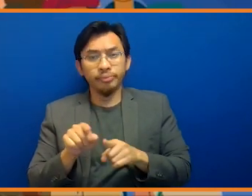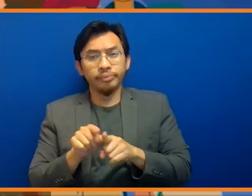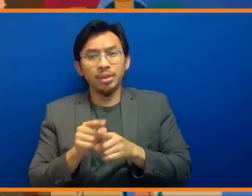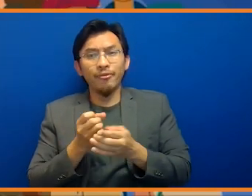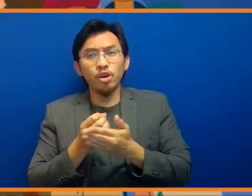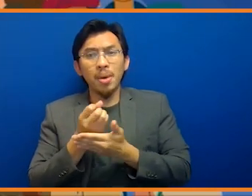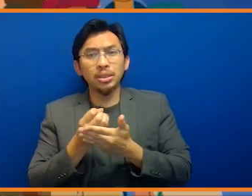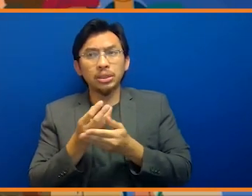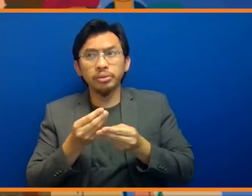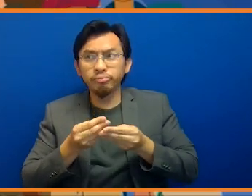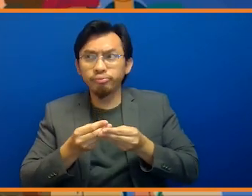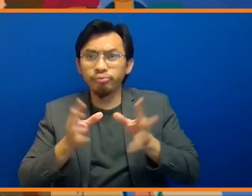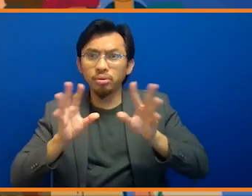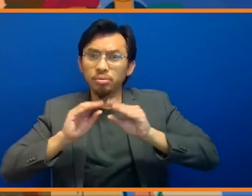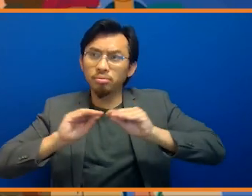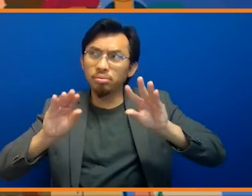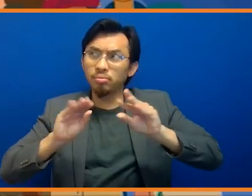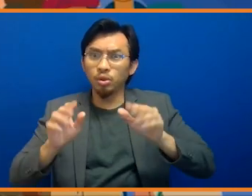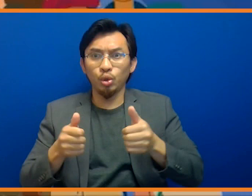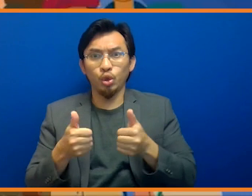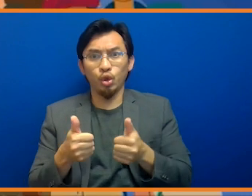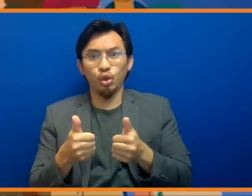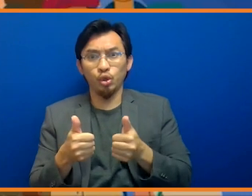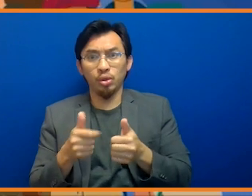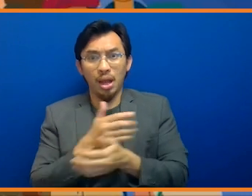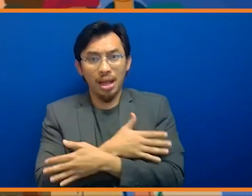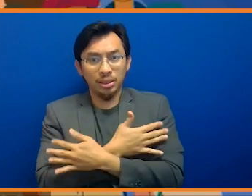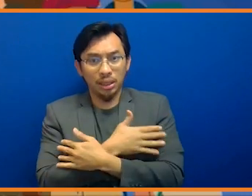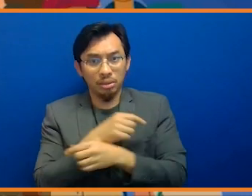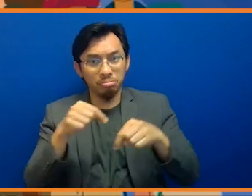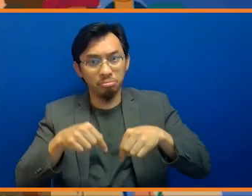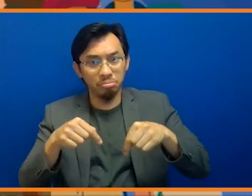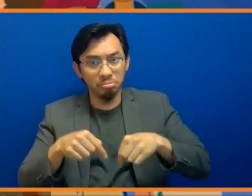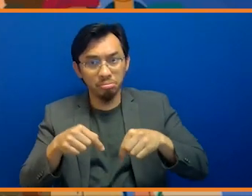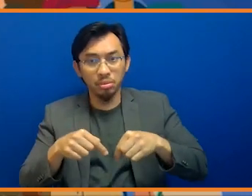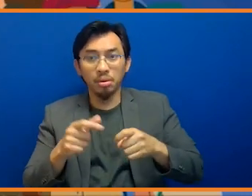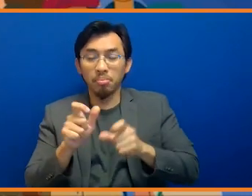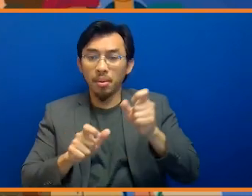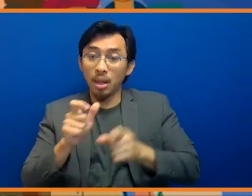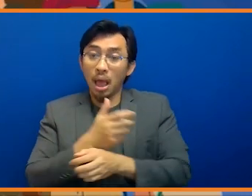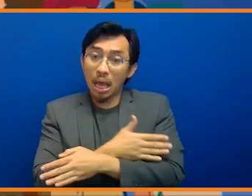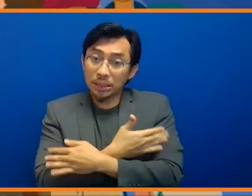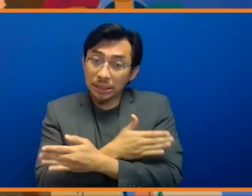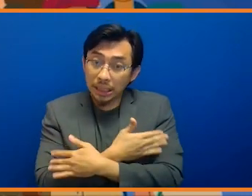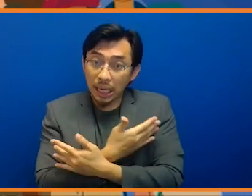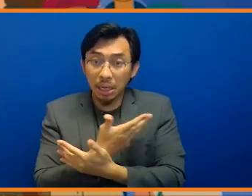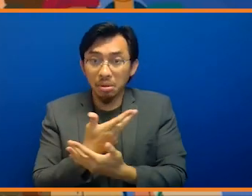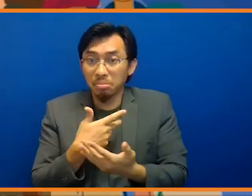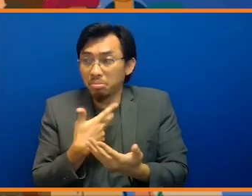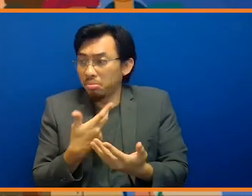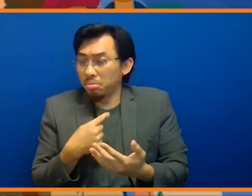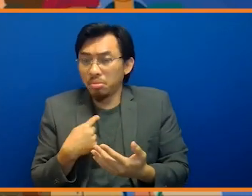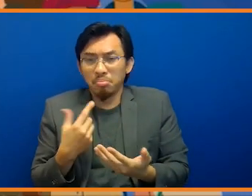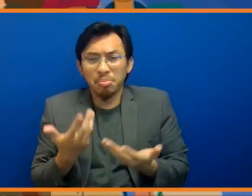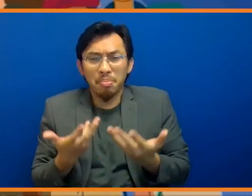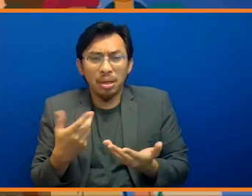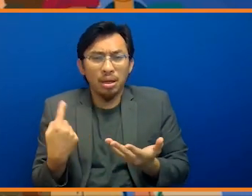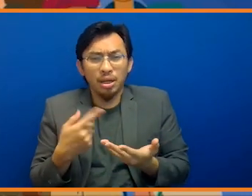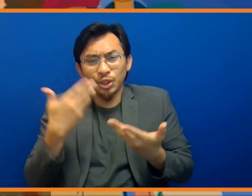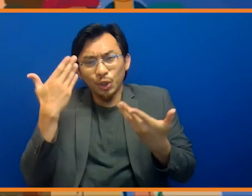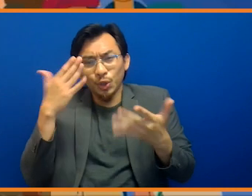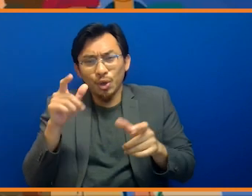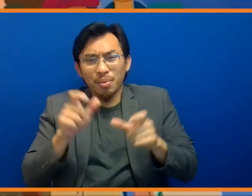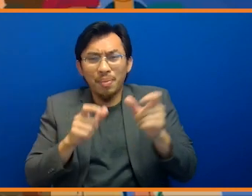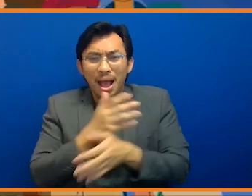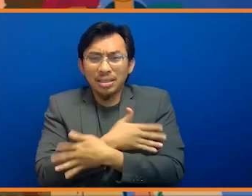sending information very good to Aceh through the media, maybe people in Aceh, maybe, yeah, we don't know. People in